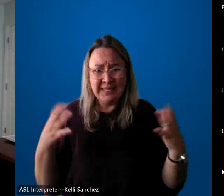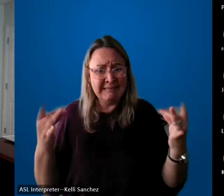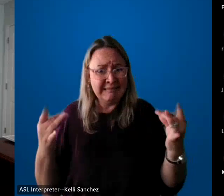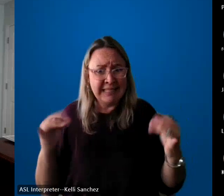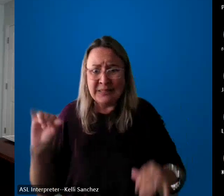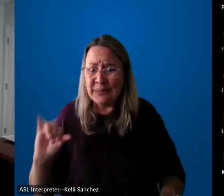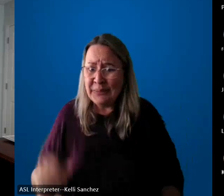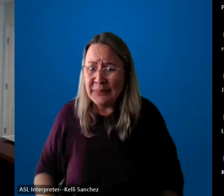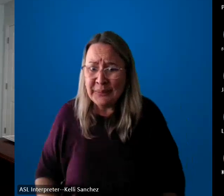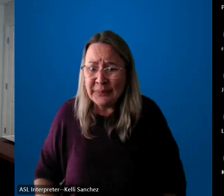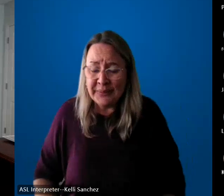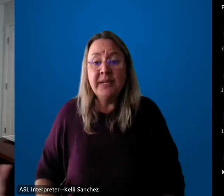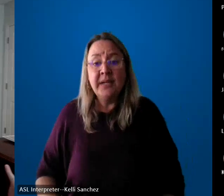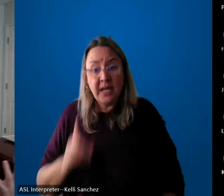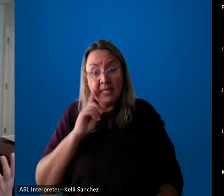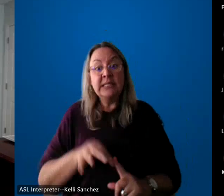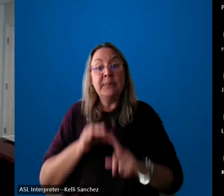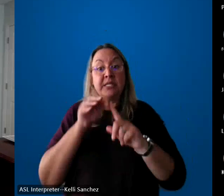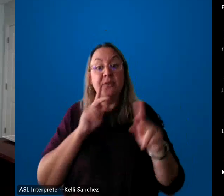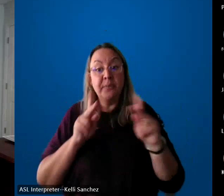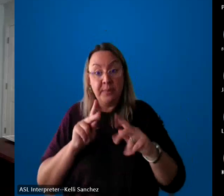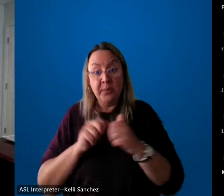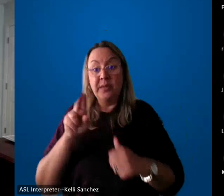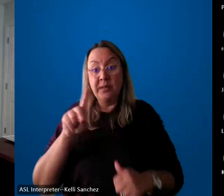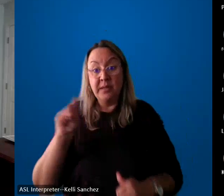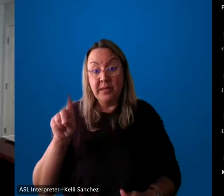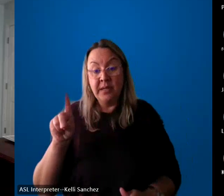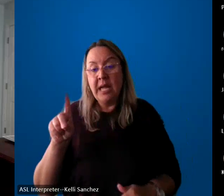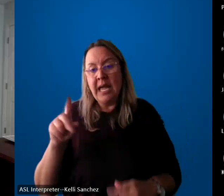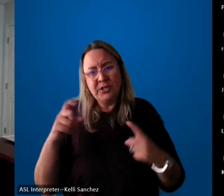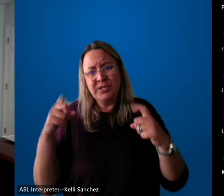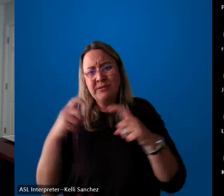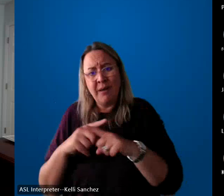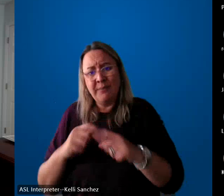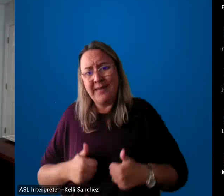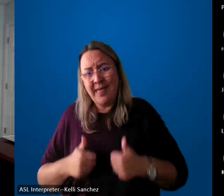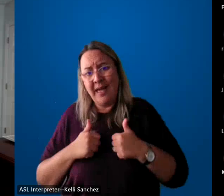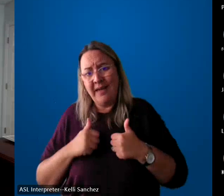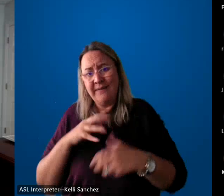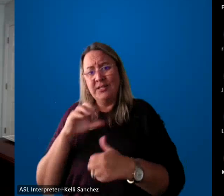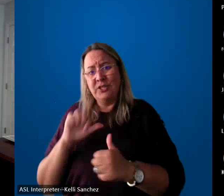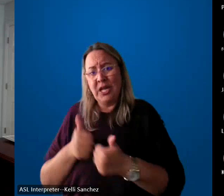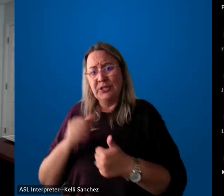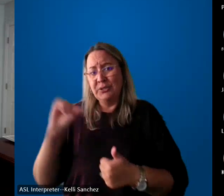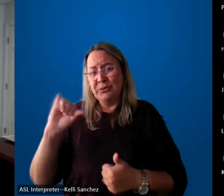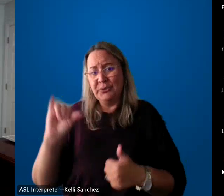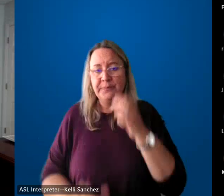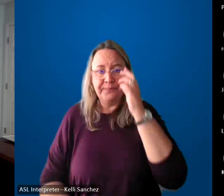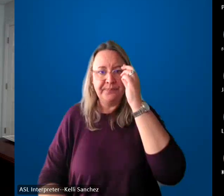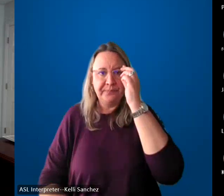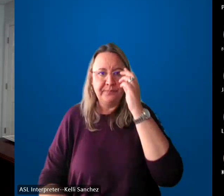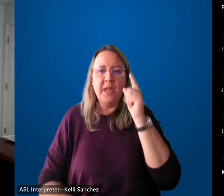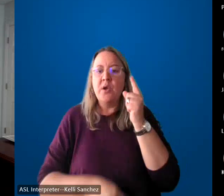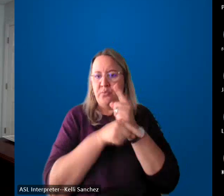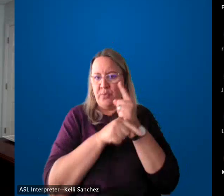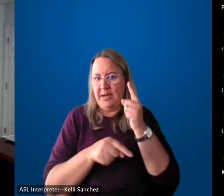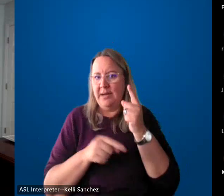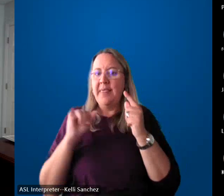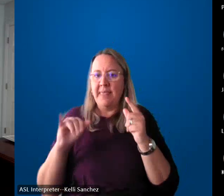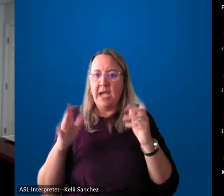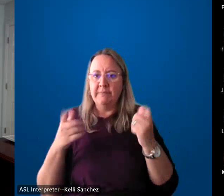that are dealing with substance use and just very complex life challenges. yeah, and that kind of goes hand in hand